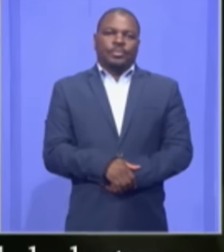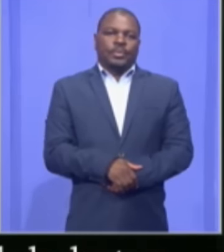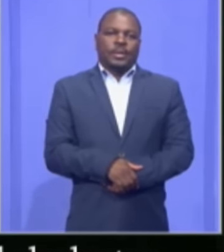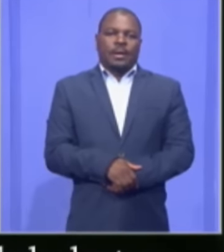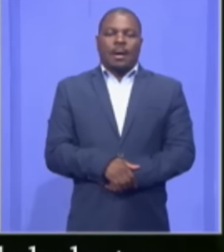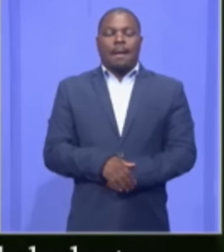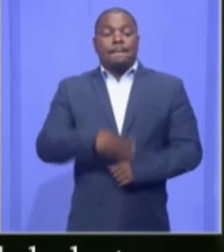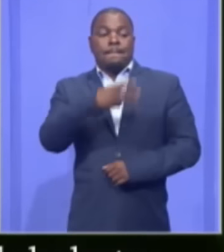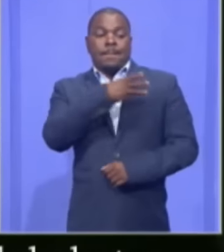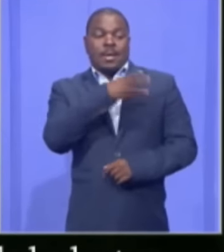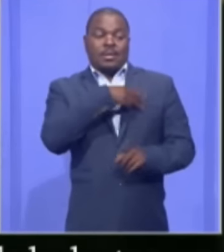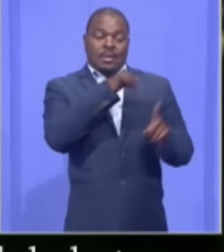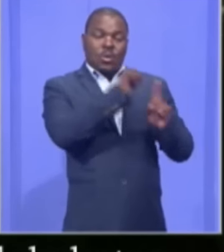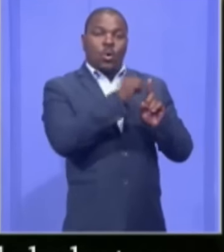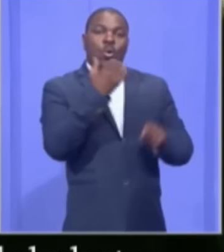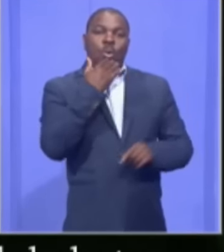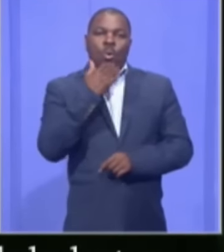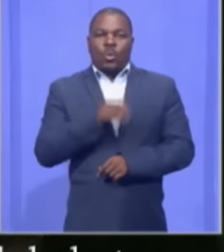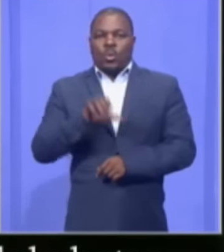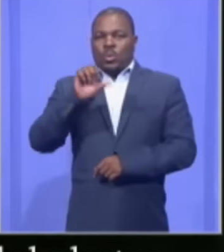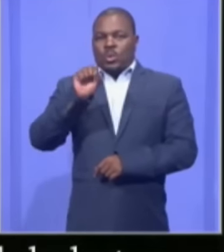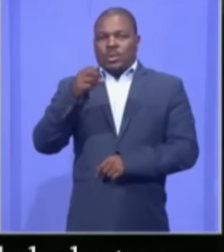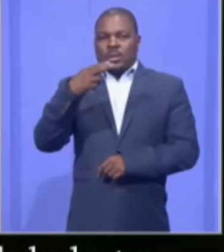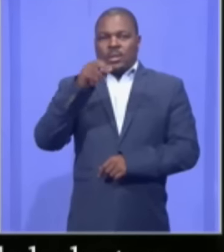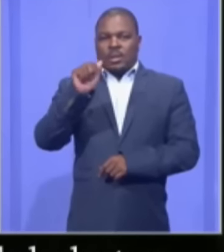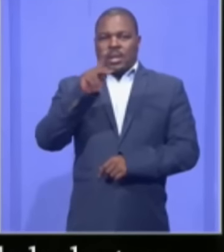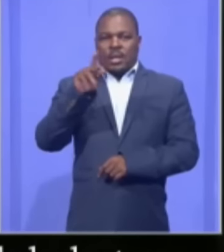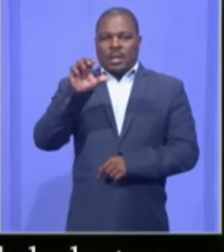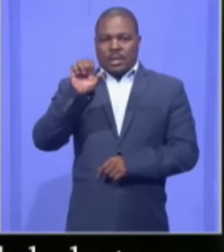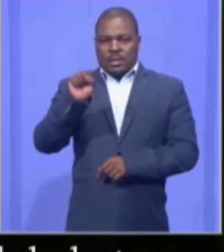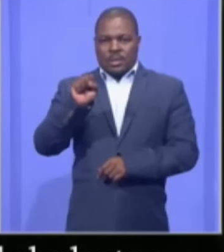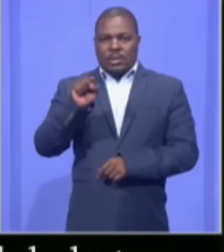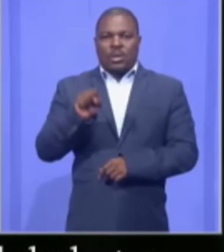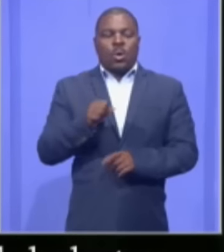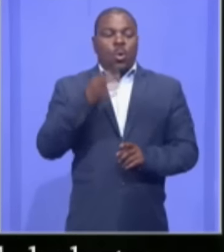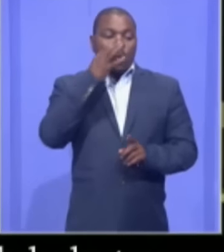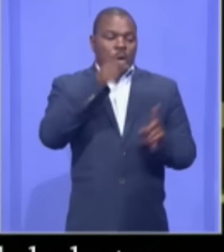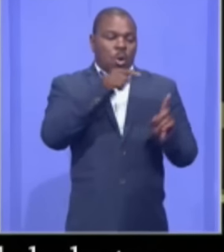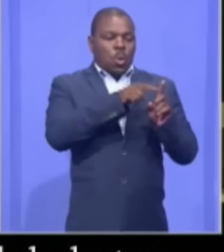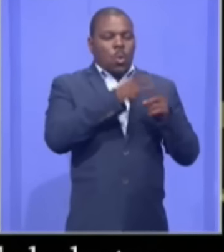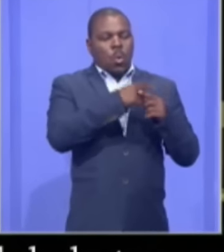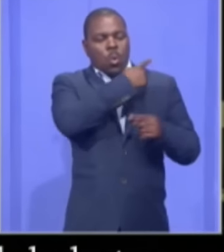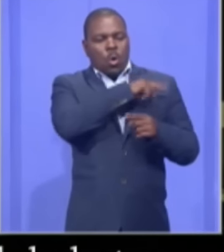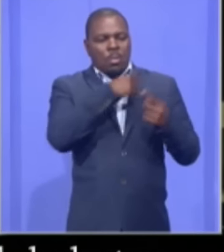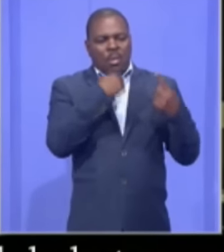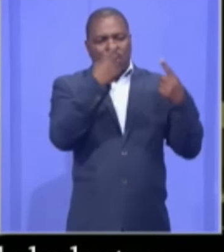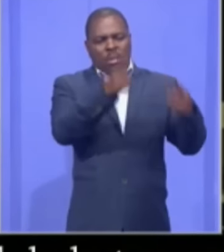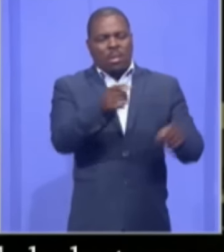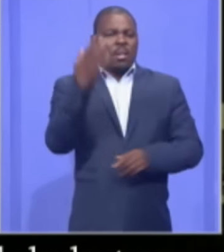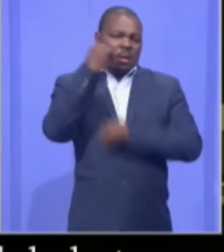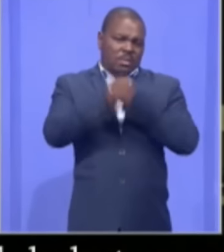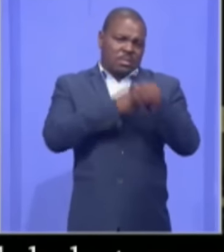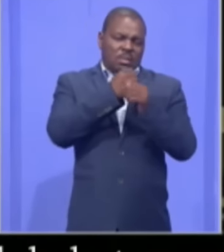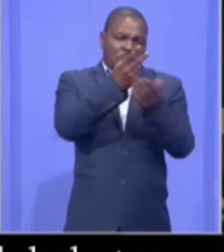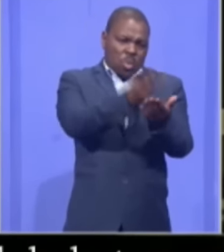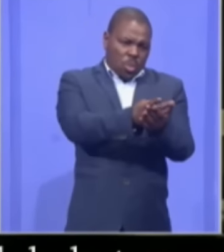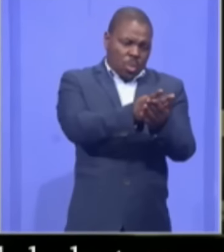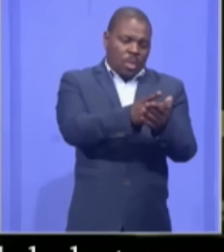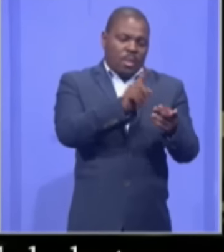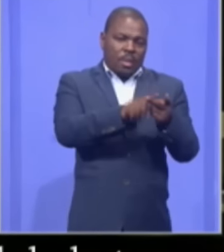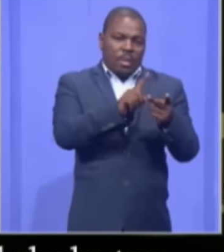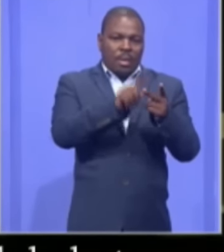Motsamaisi wa Doc Shebeleza, Sheikh Semvundla, o re Shebeleza o ile a amohelwa sepetlele Tshitwe ngwahola mme bekeng